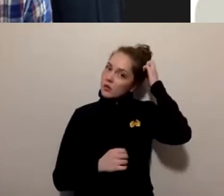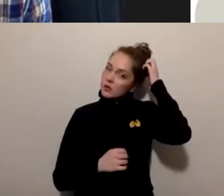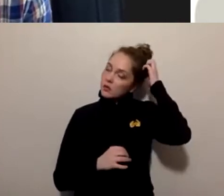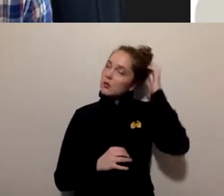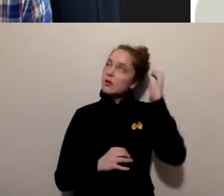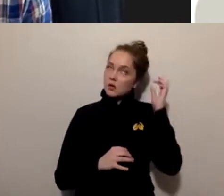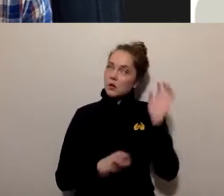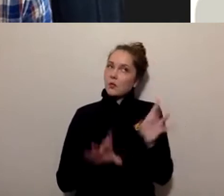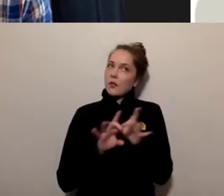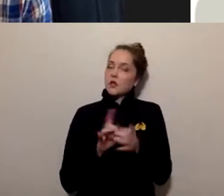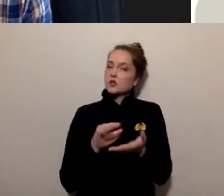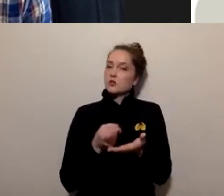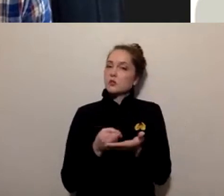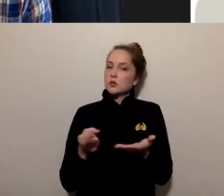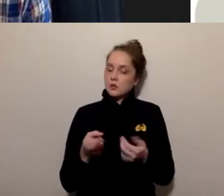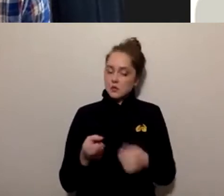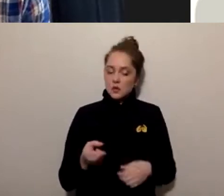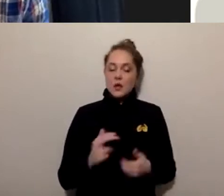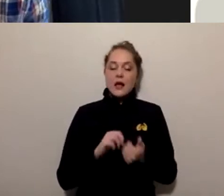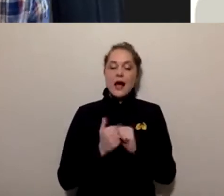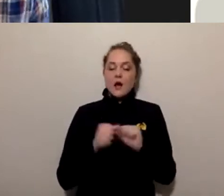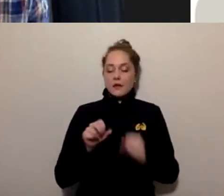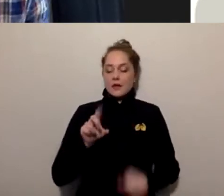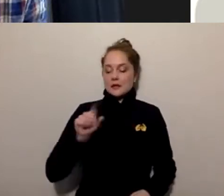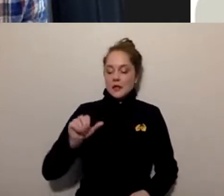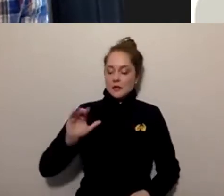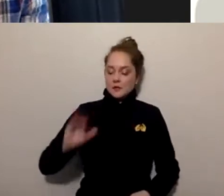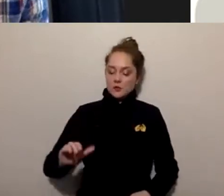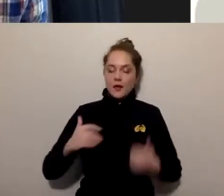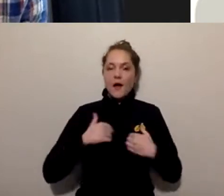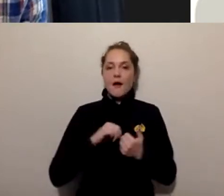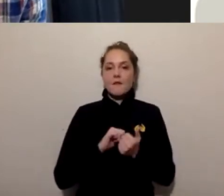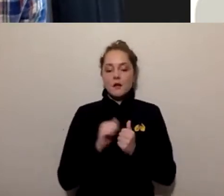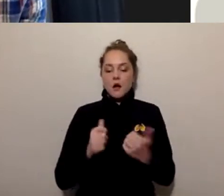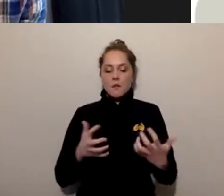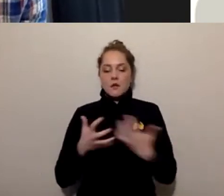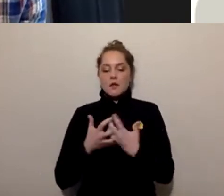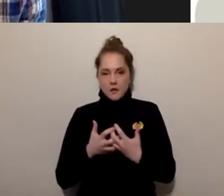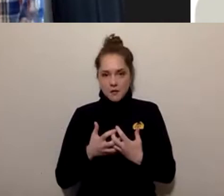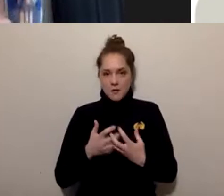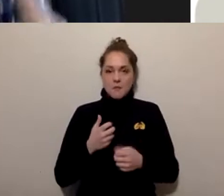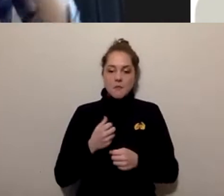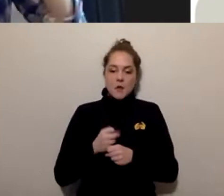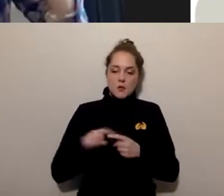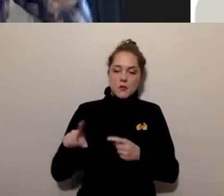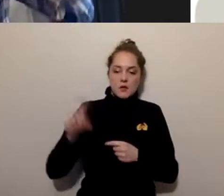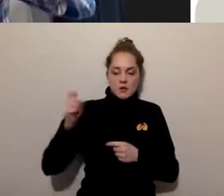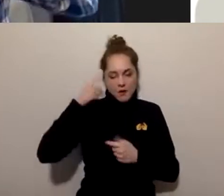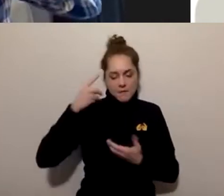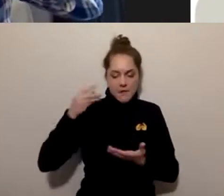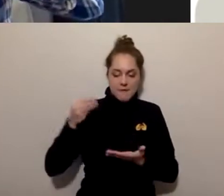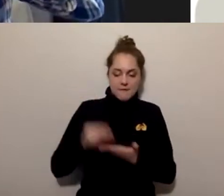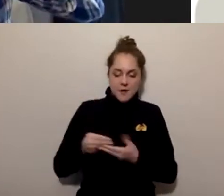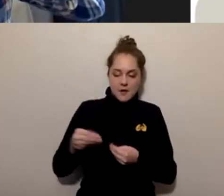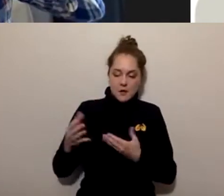resources. Let me read this question as is. How is a disabled child supposed to have accommodations made to his government-funded home now that he is